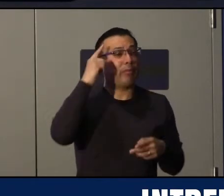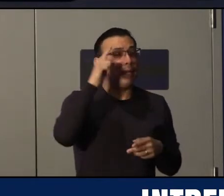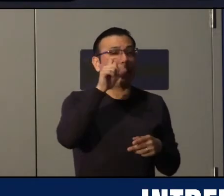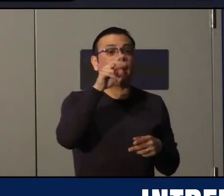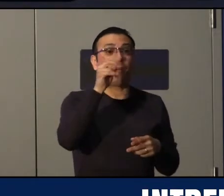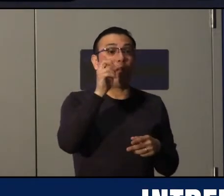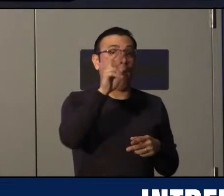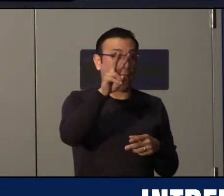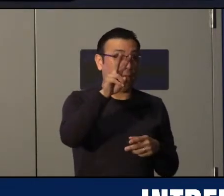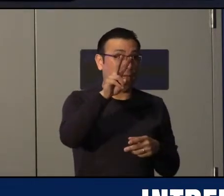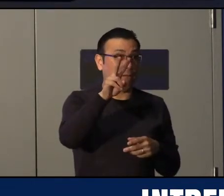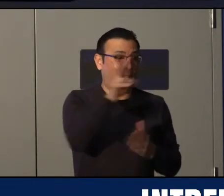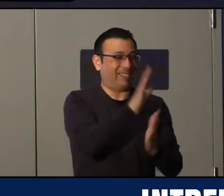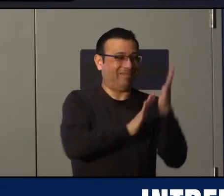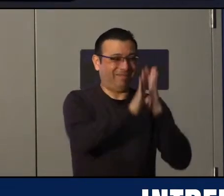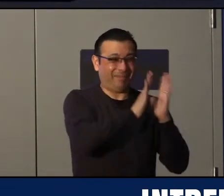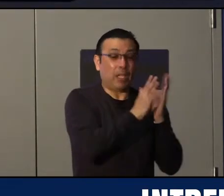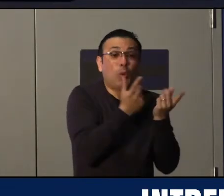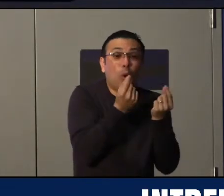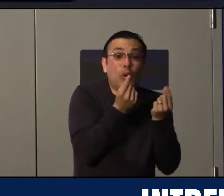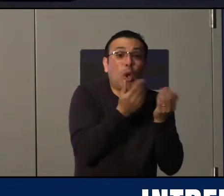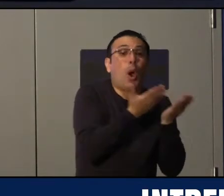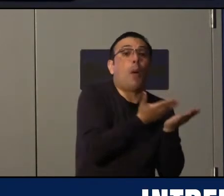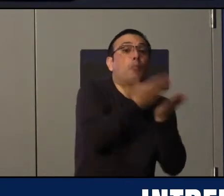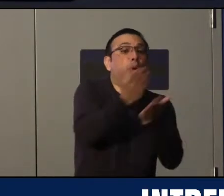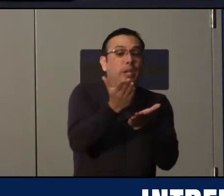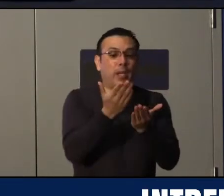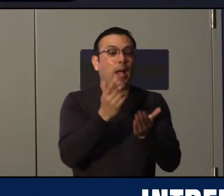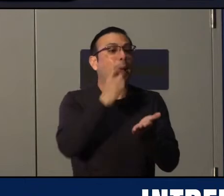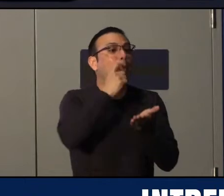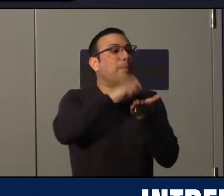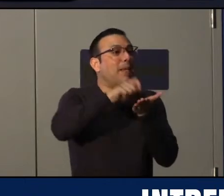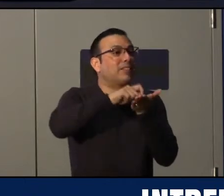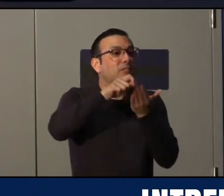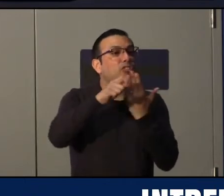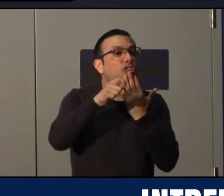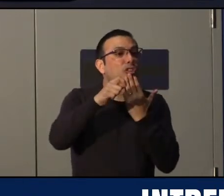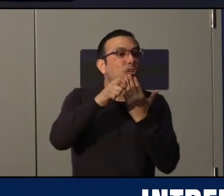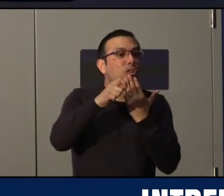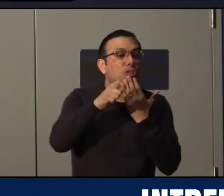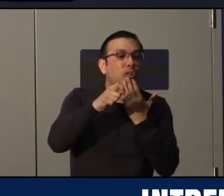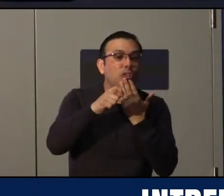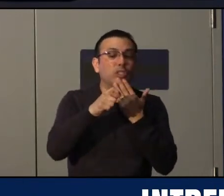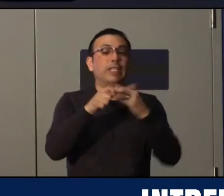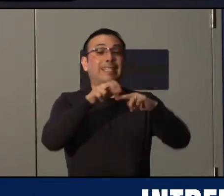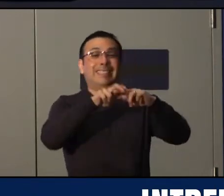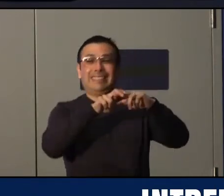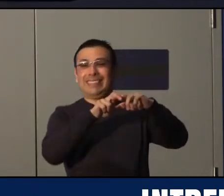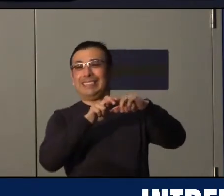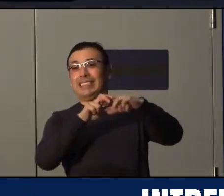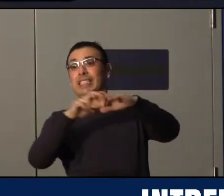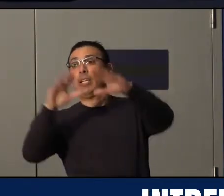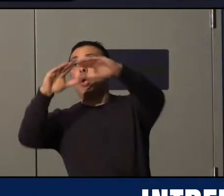purposely brought up colored pencils with him and sketched orbital sunrises and sunsets. And then later on